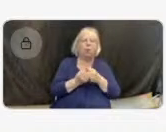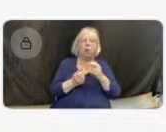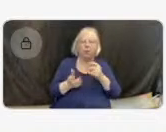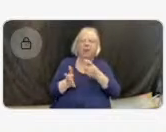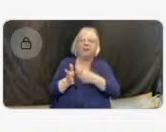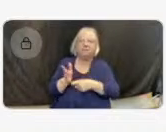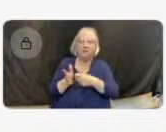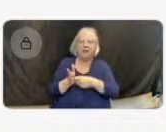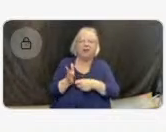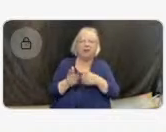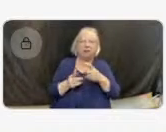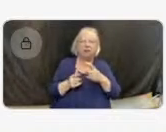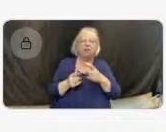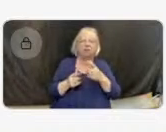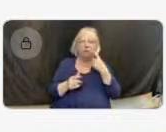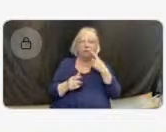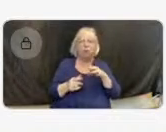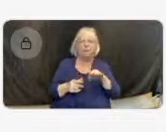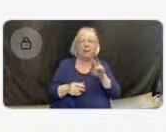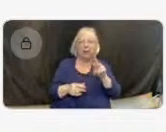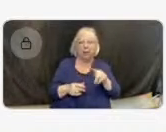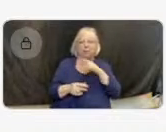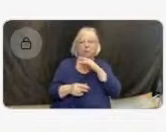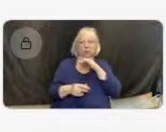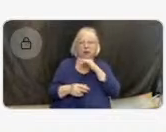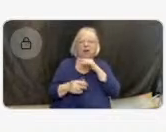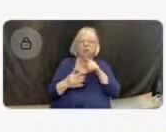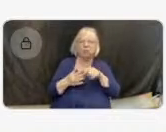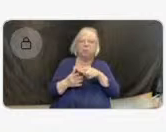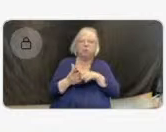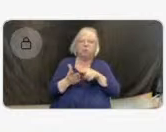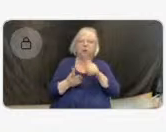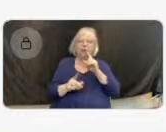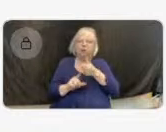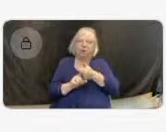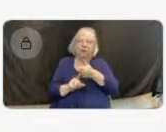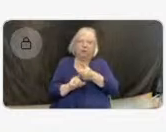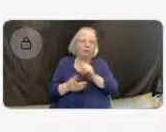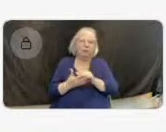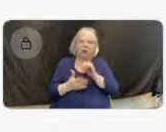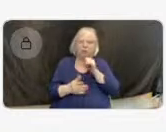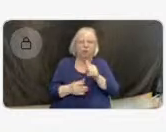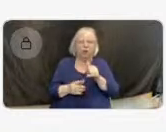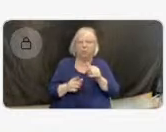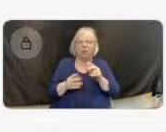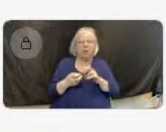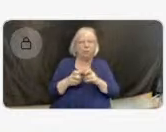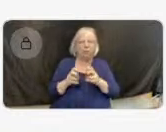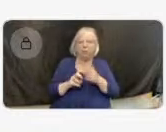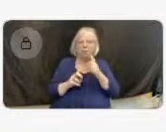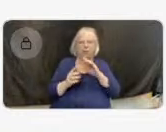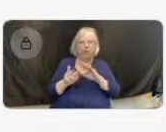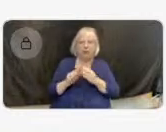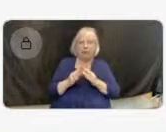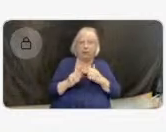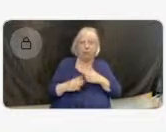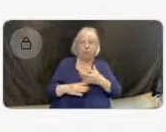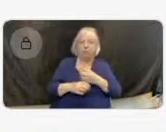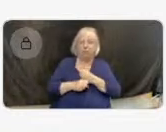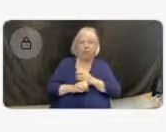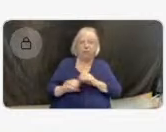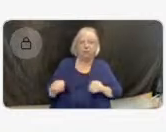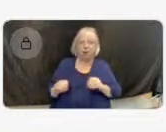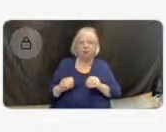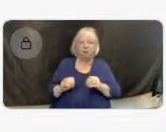the pickups. So it's supposed to pay for itself, so that should not be an issue. And we got no comments from the solid